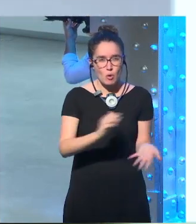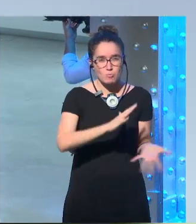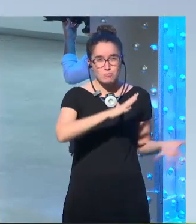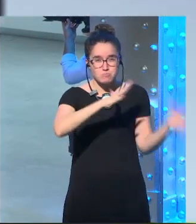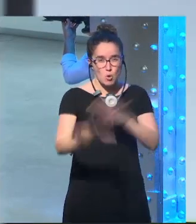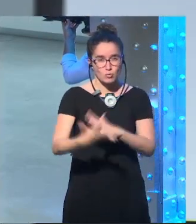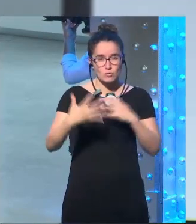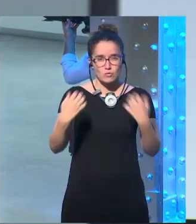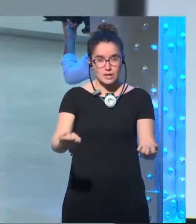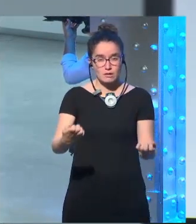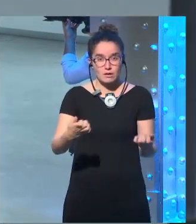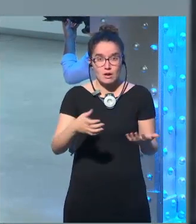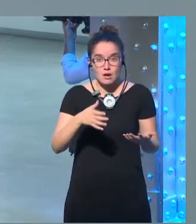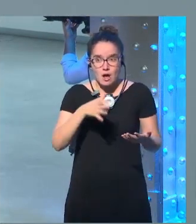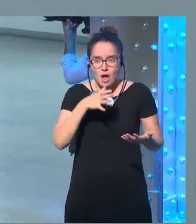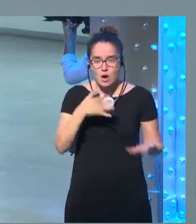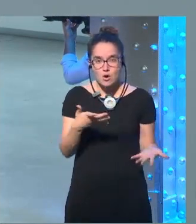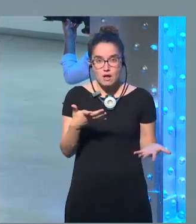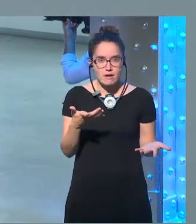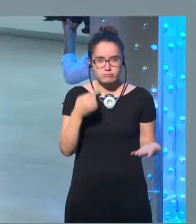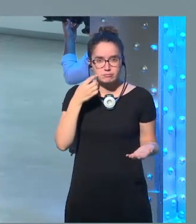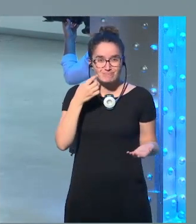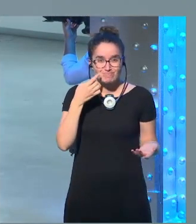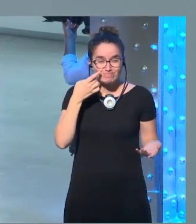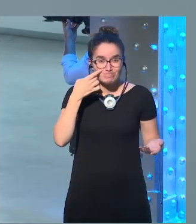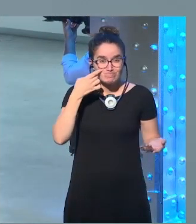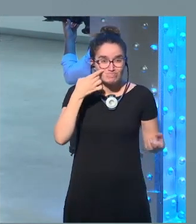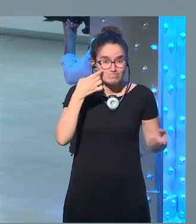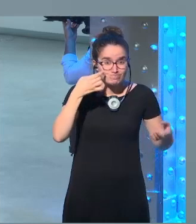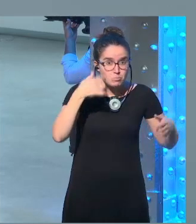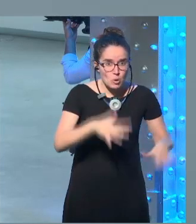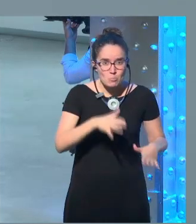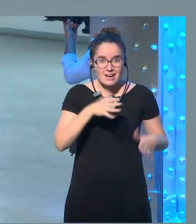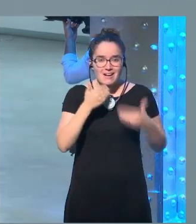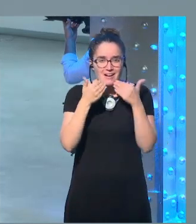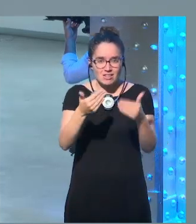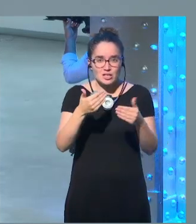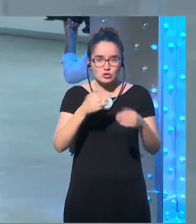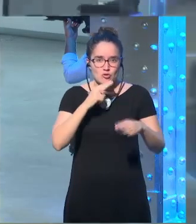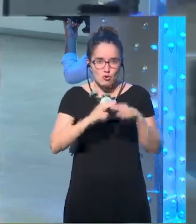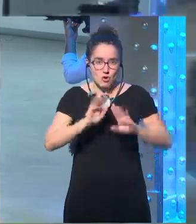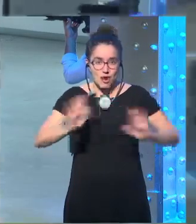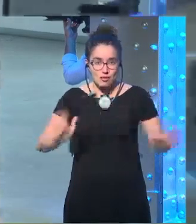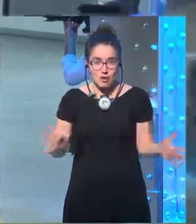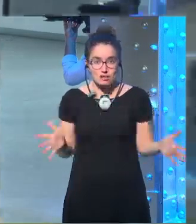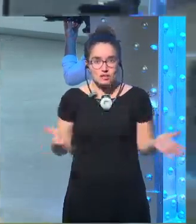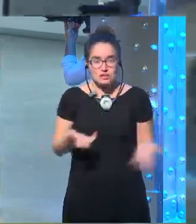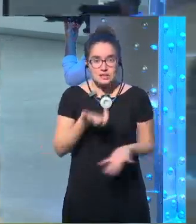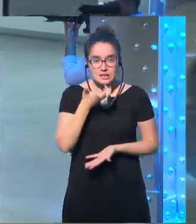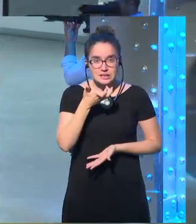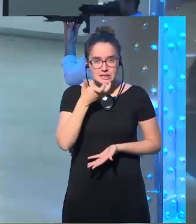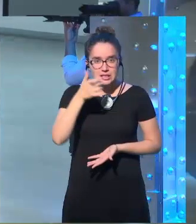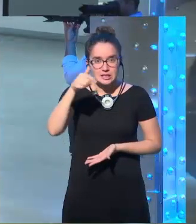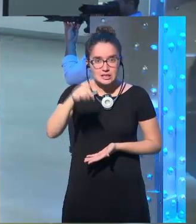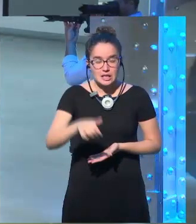are still only recognizable on paper. Now, while this enormous